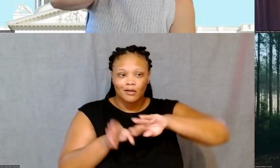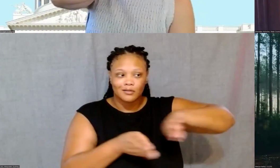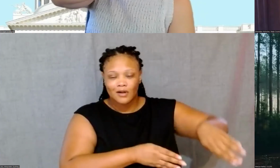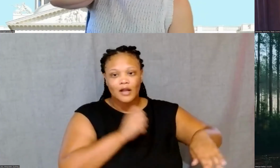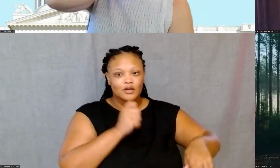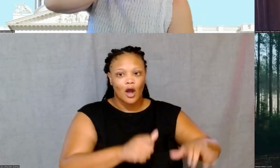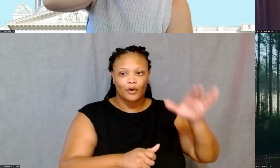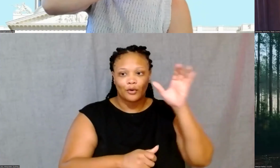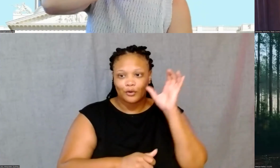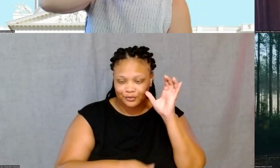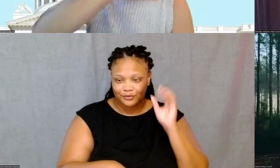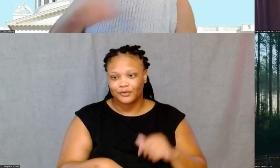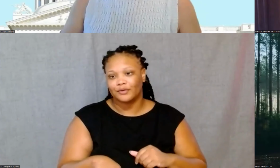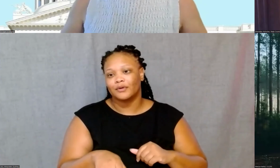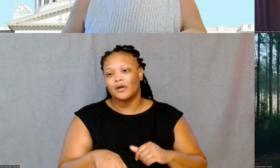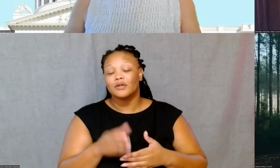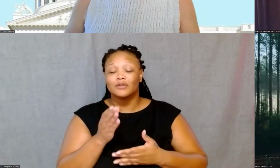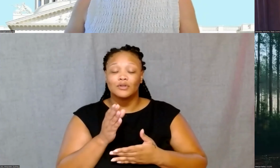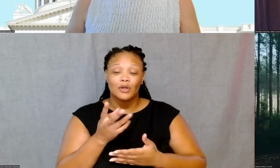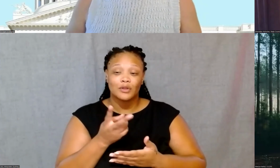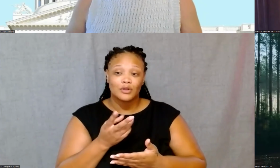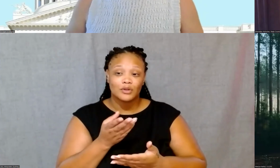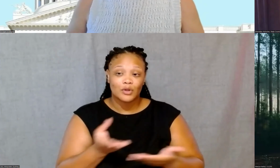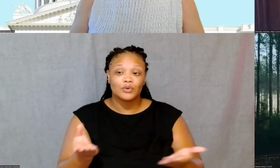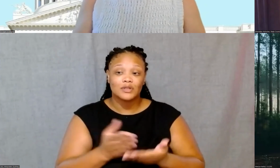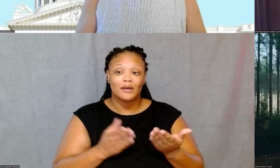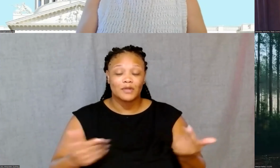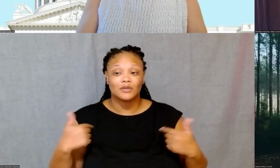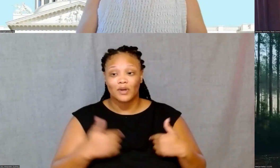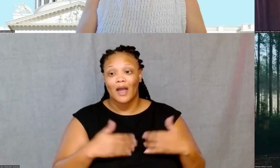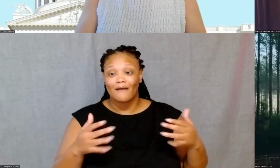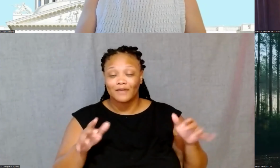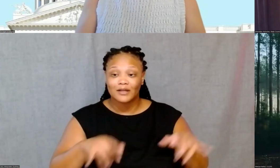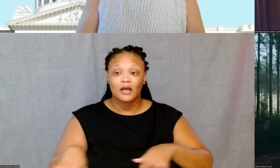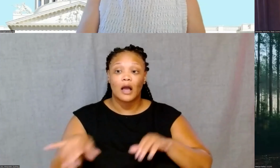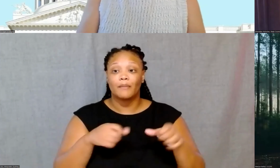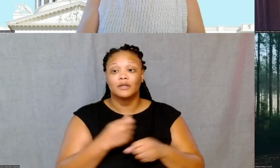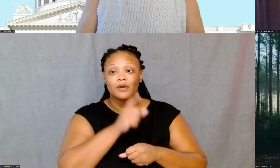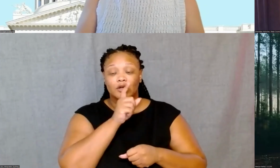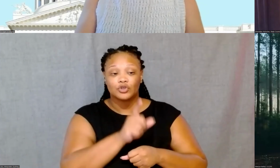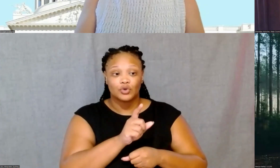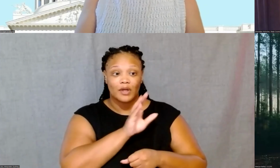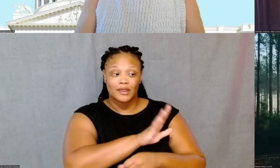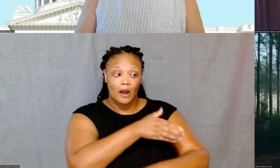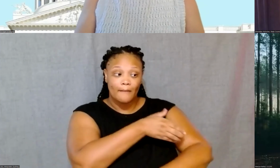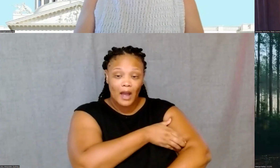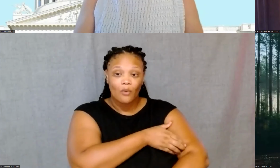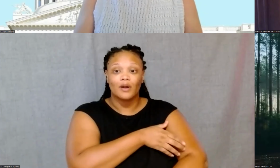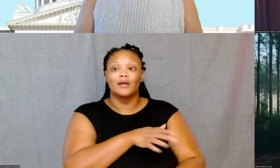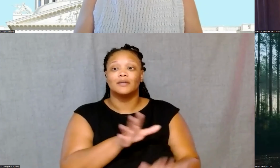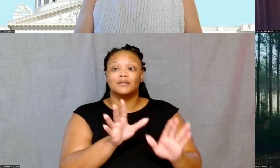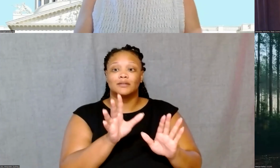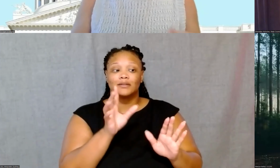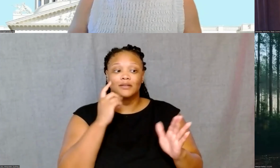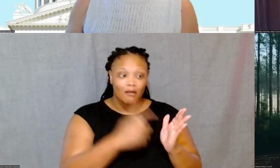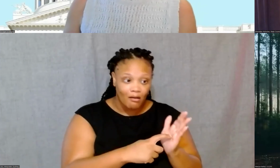have in common and that we can leverage to make sure that that power is picked up, that power is heard, and that power is